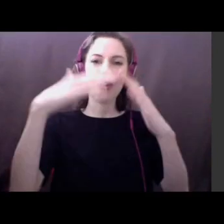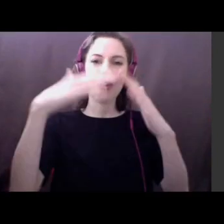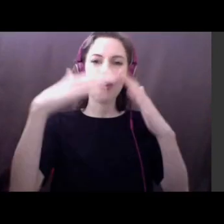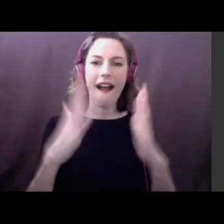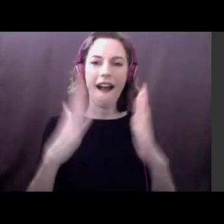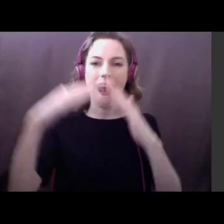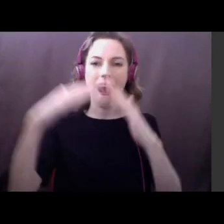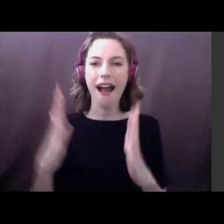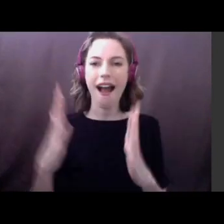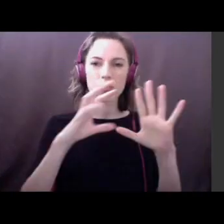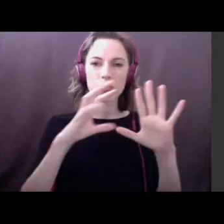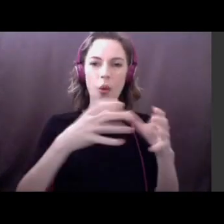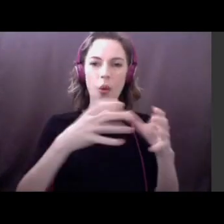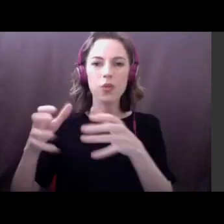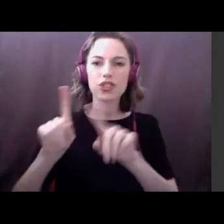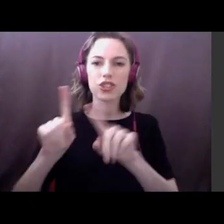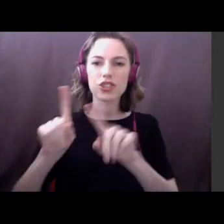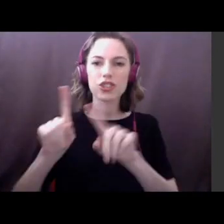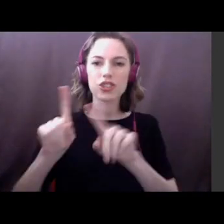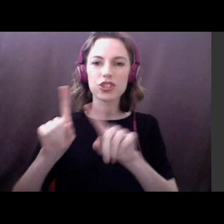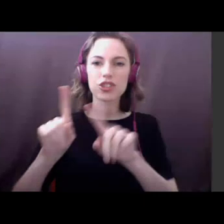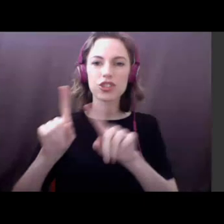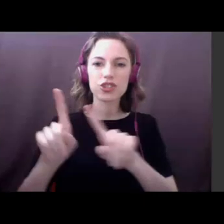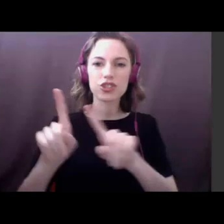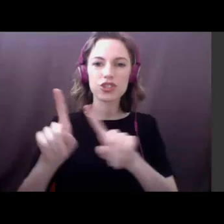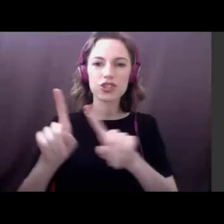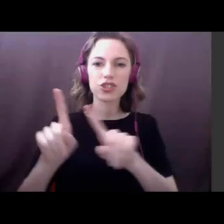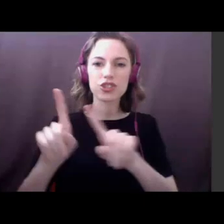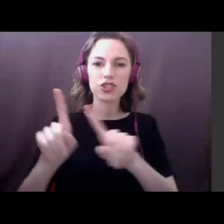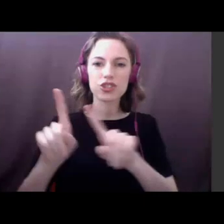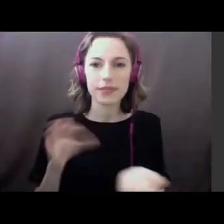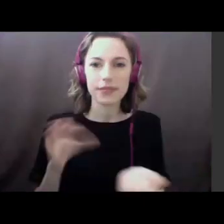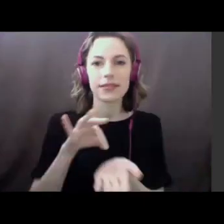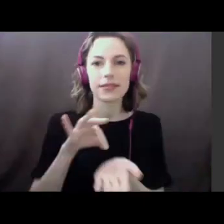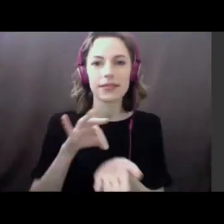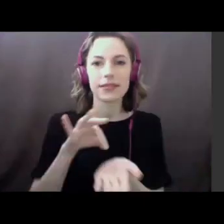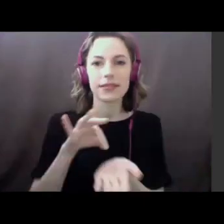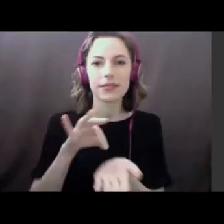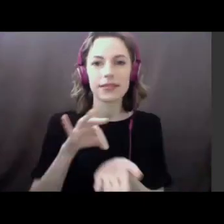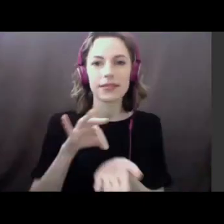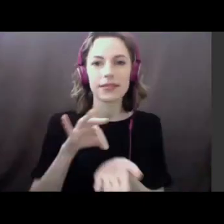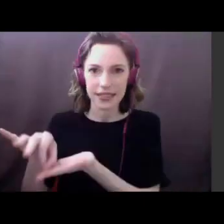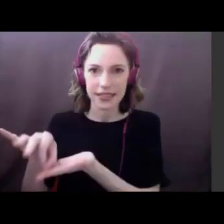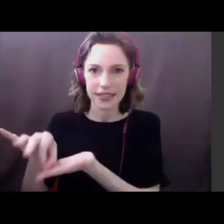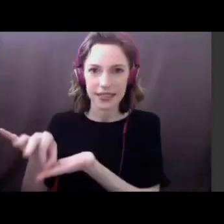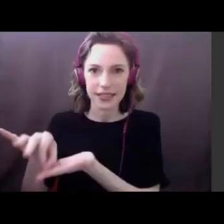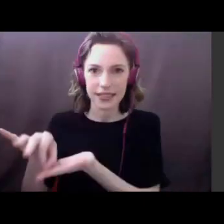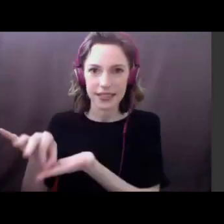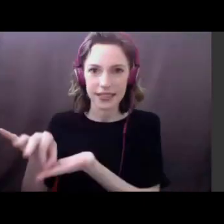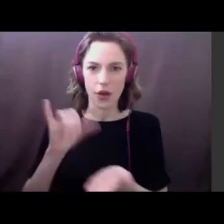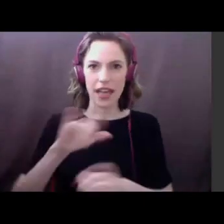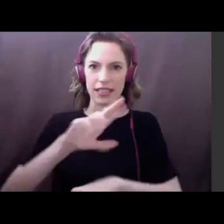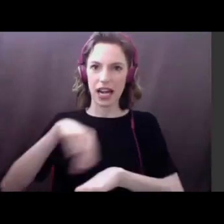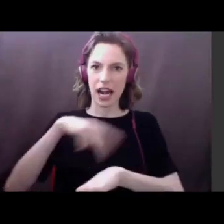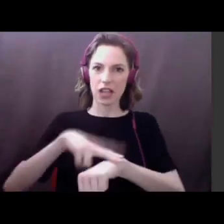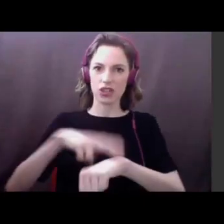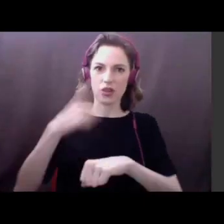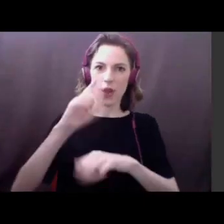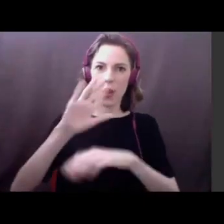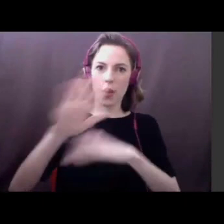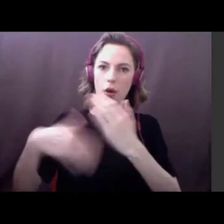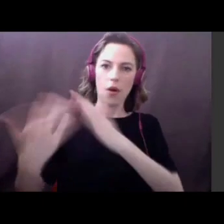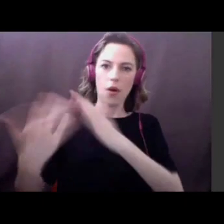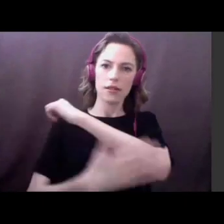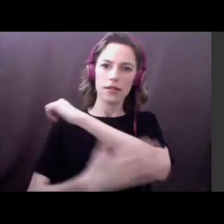representative samples. Claudia highlighted the differences between collecting data on